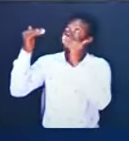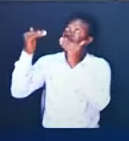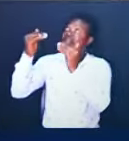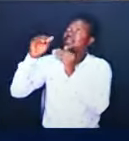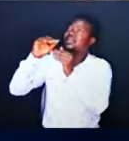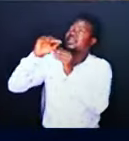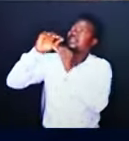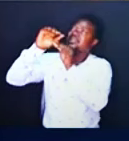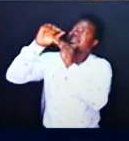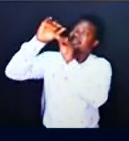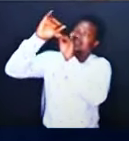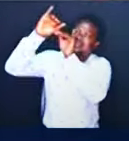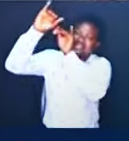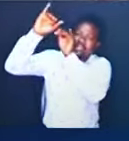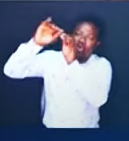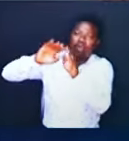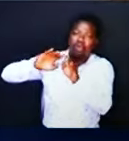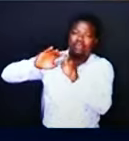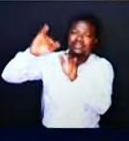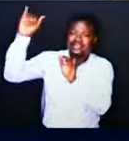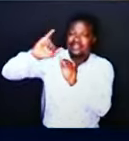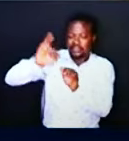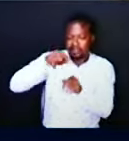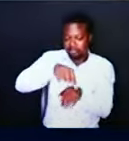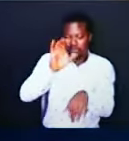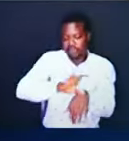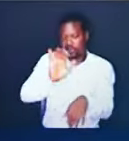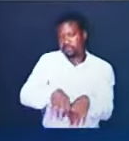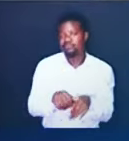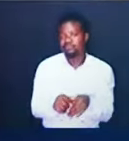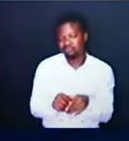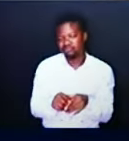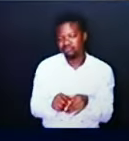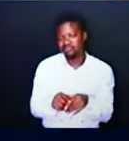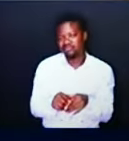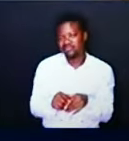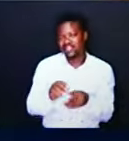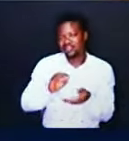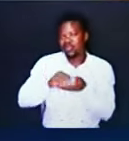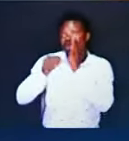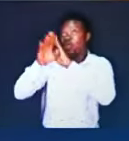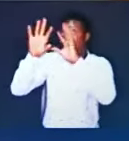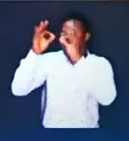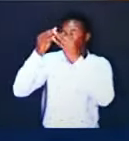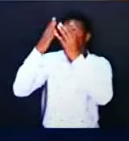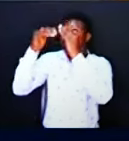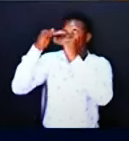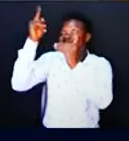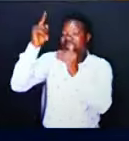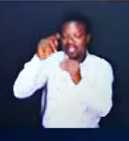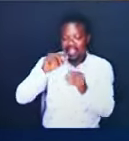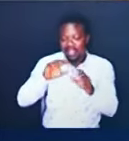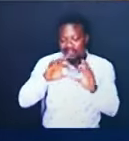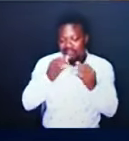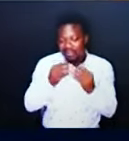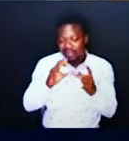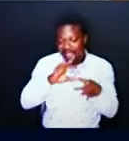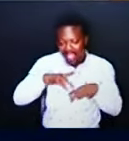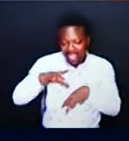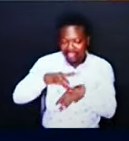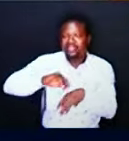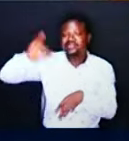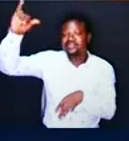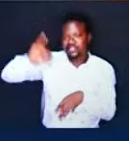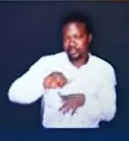No question they say, at the fufra, your friend, I sorry, you know, a ye unyankupon, a busia, a wasa seeso. When you die and you join